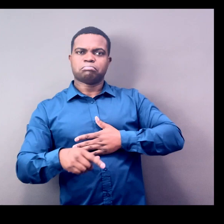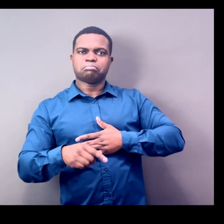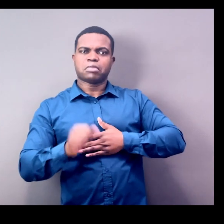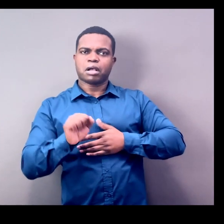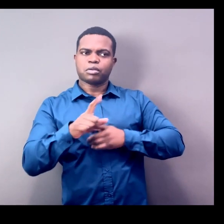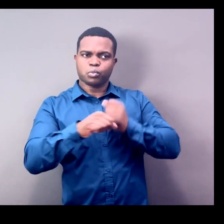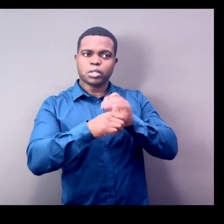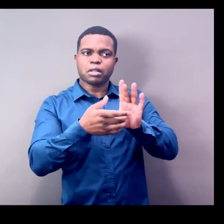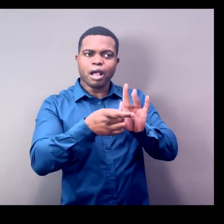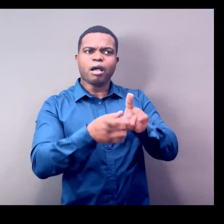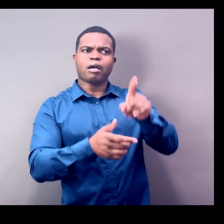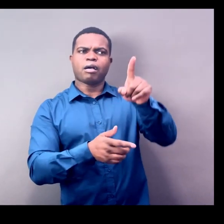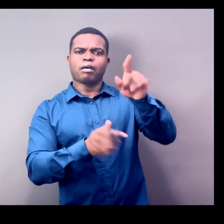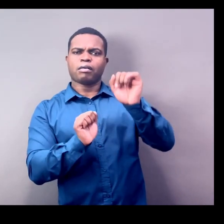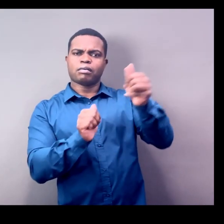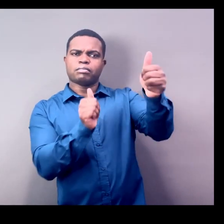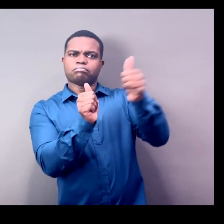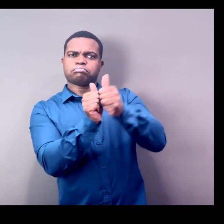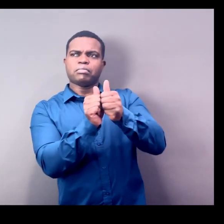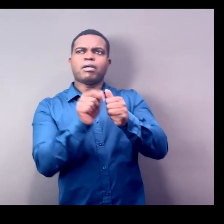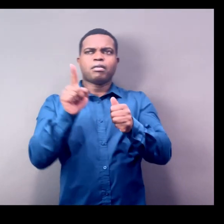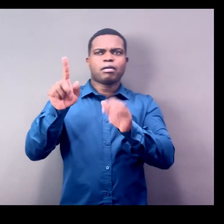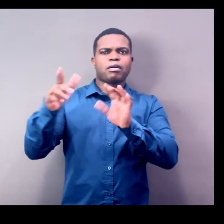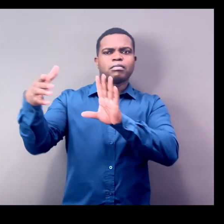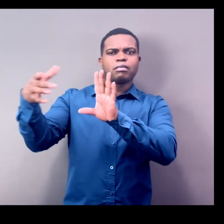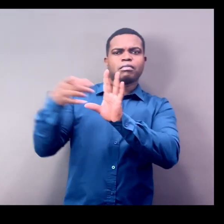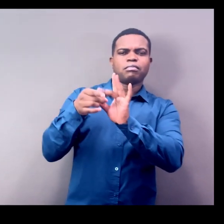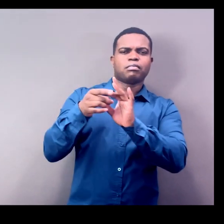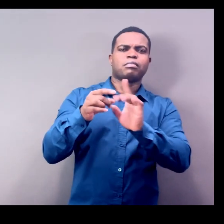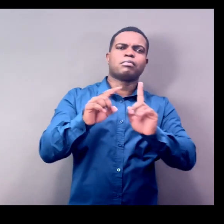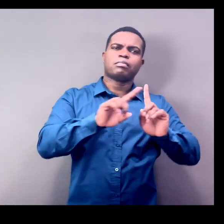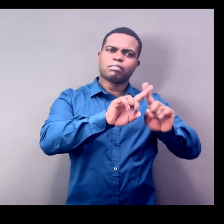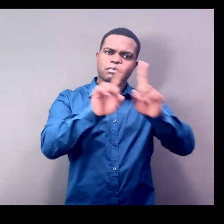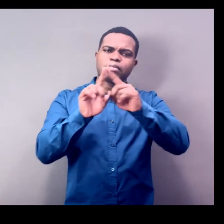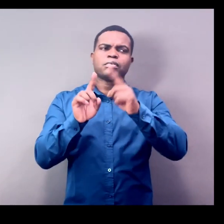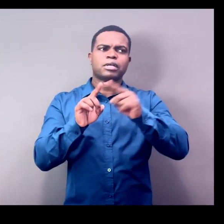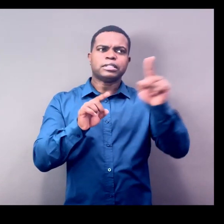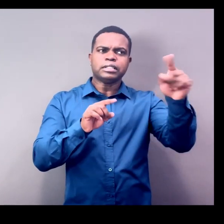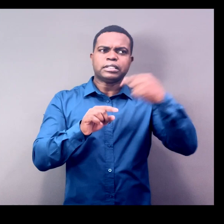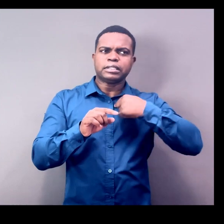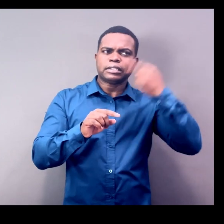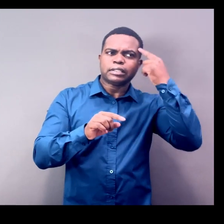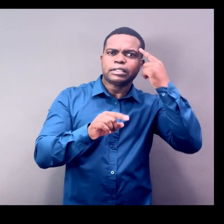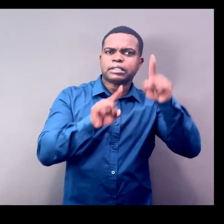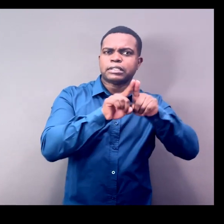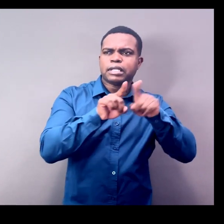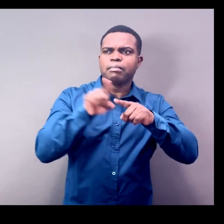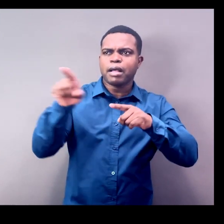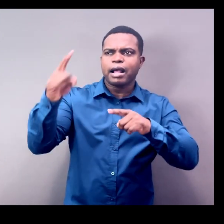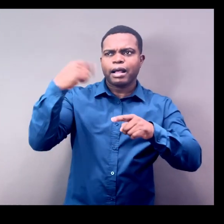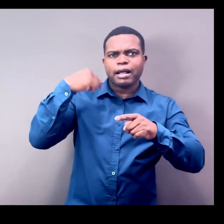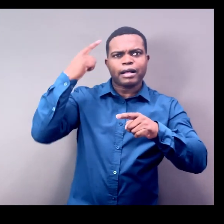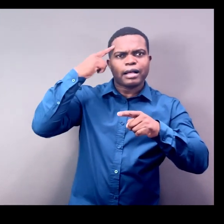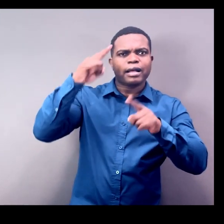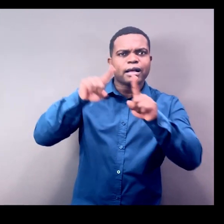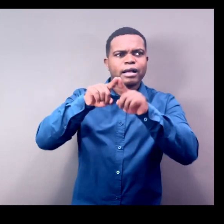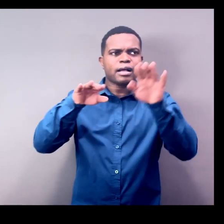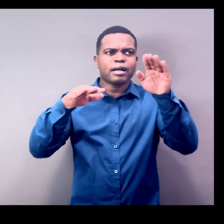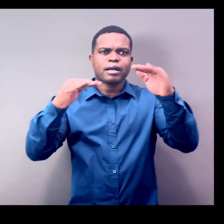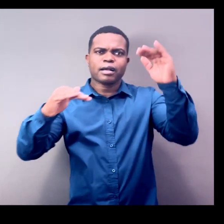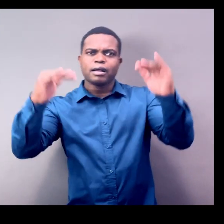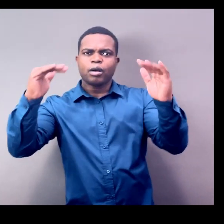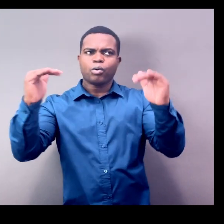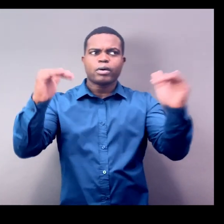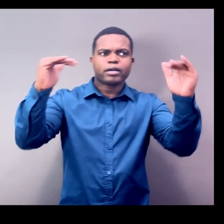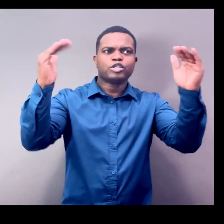potential partners and allies. So you need to seek like-minded organizations or individuals, and by so doing,